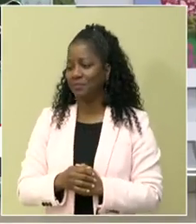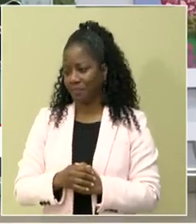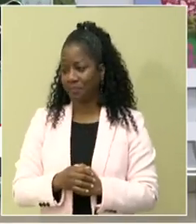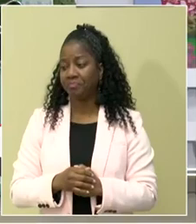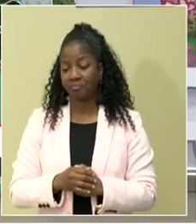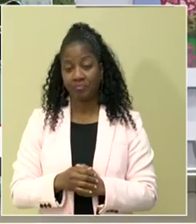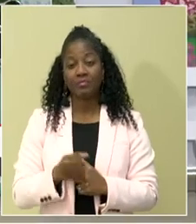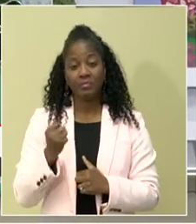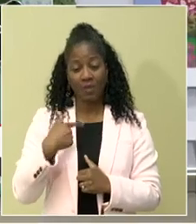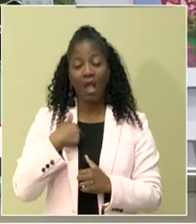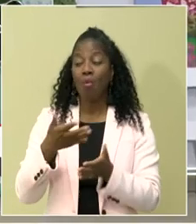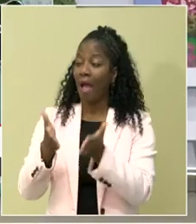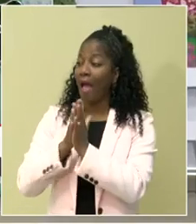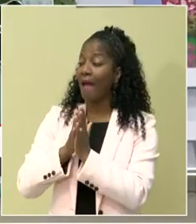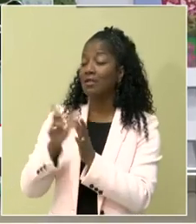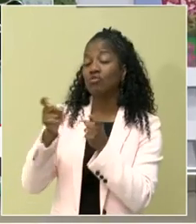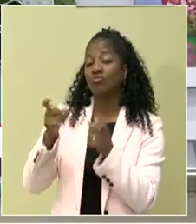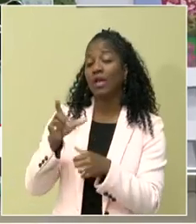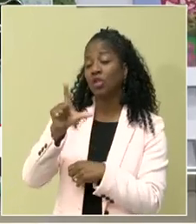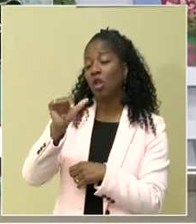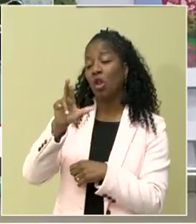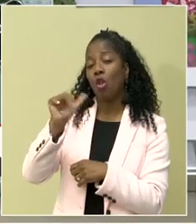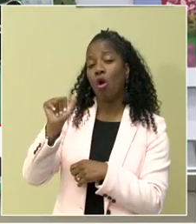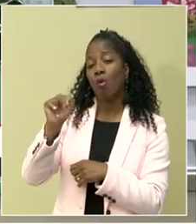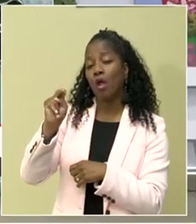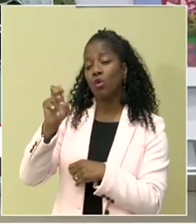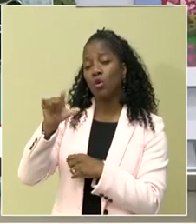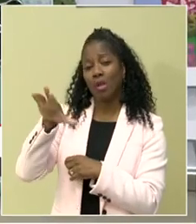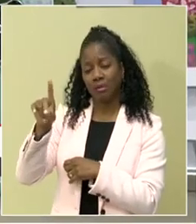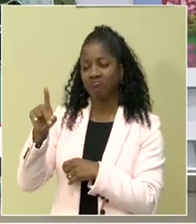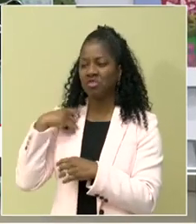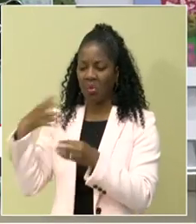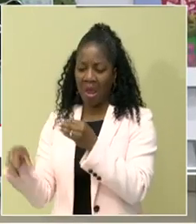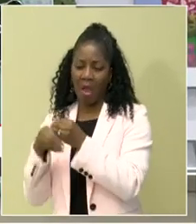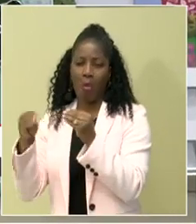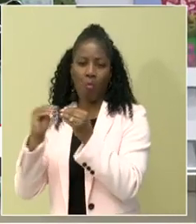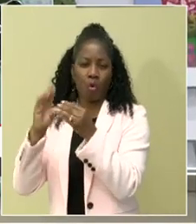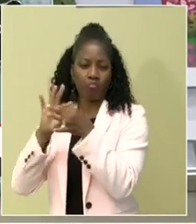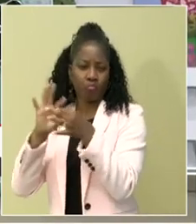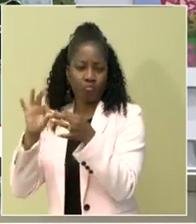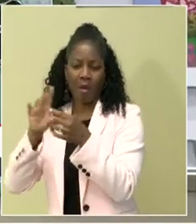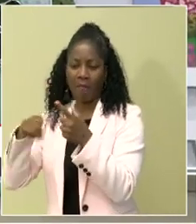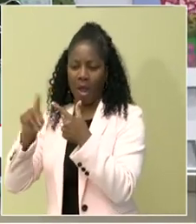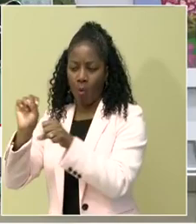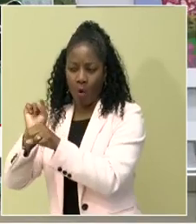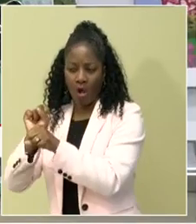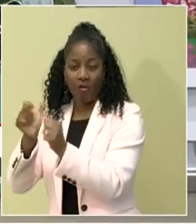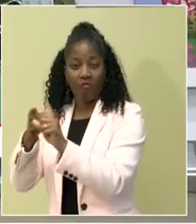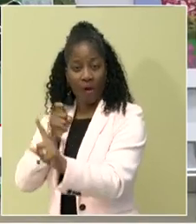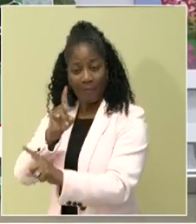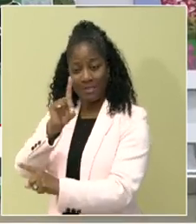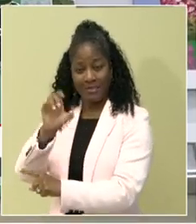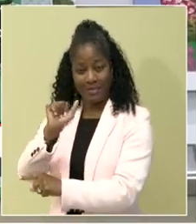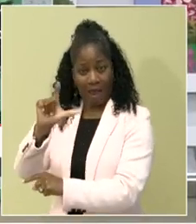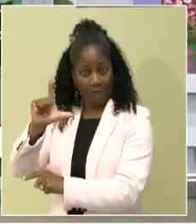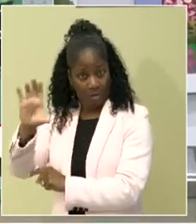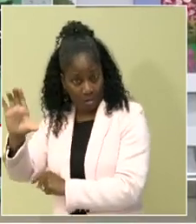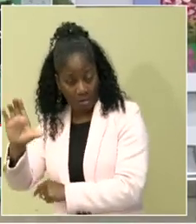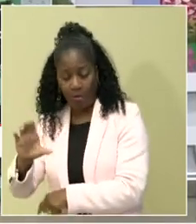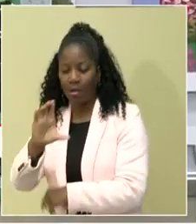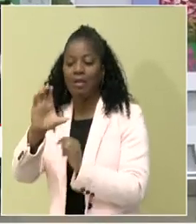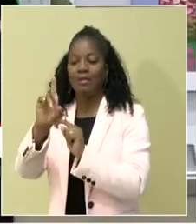to ask Director Newland to say a few more things about the work of DACL, and then we'll take a few questions.